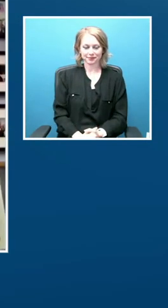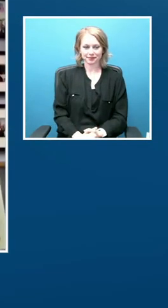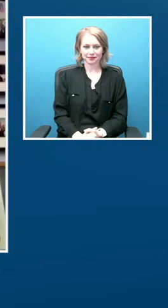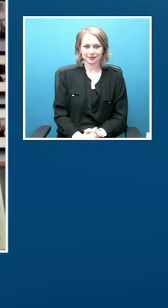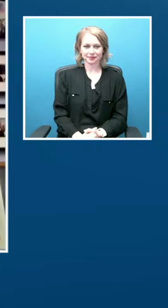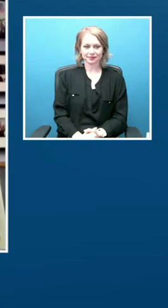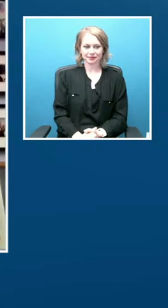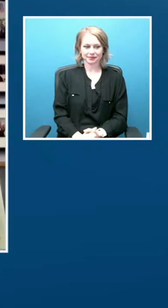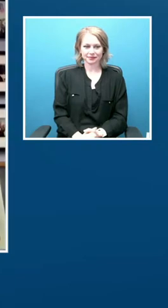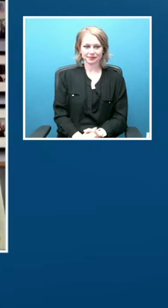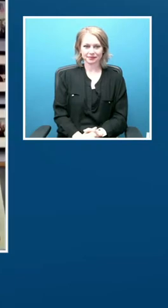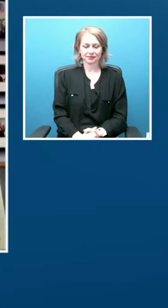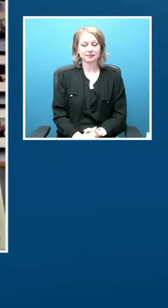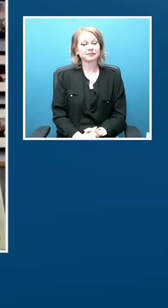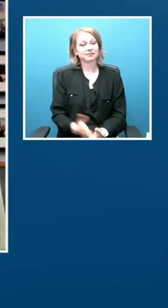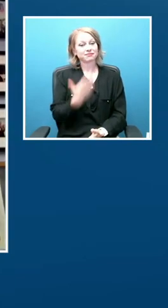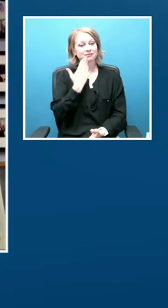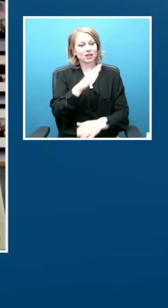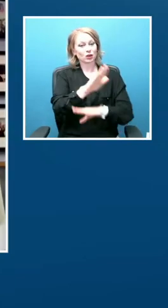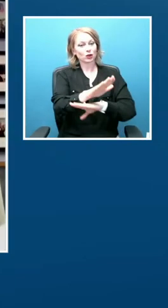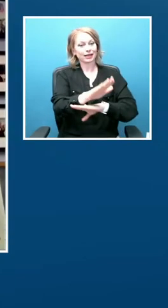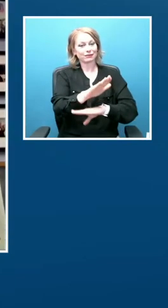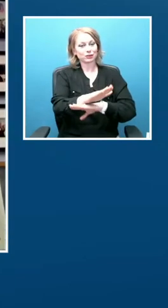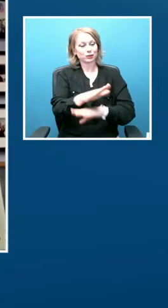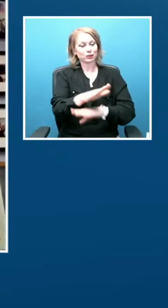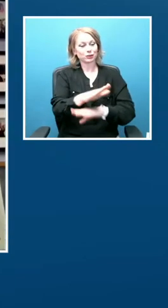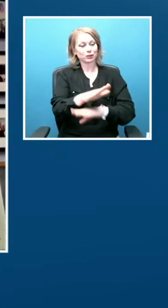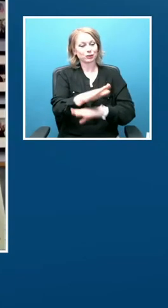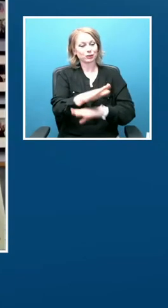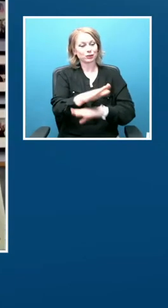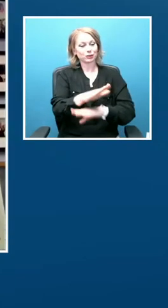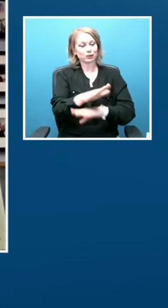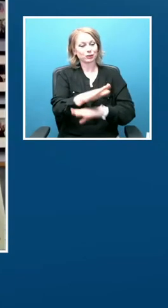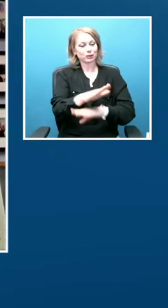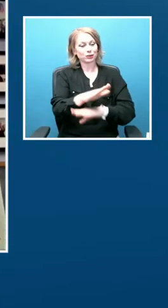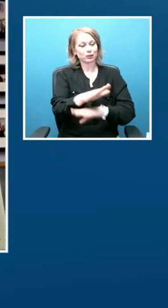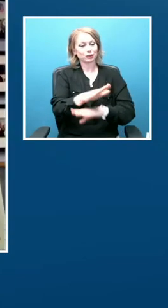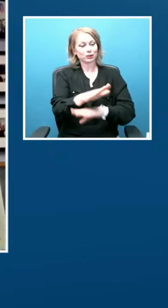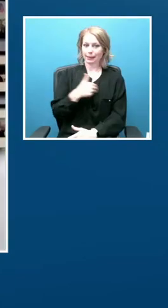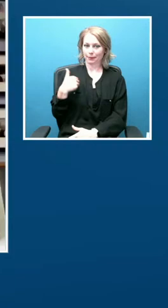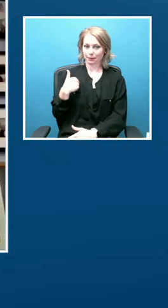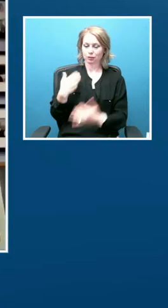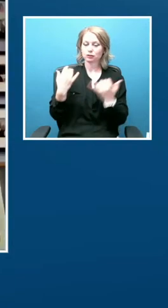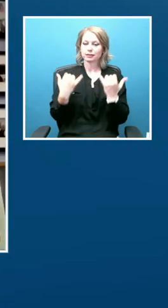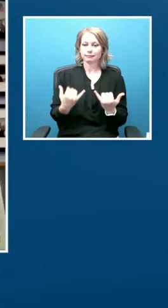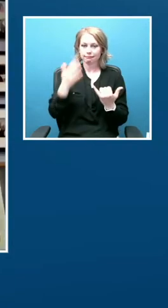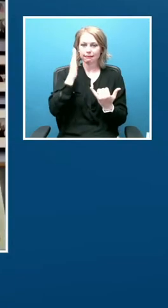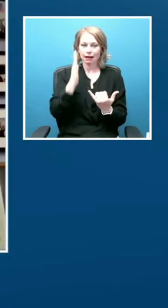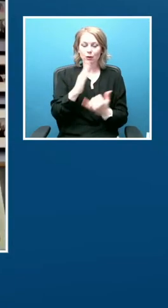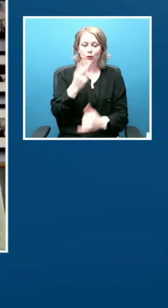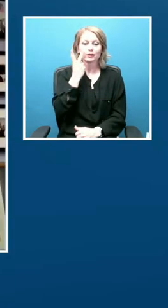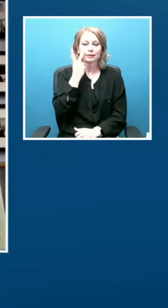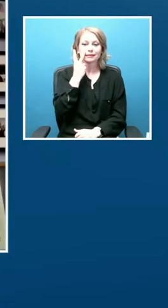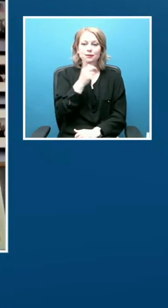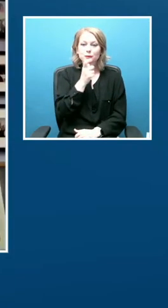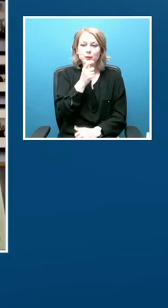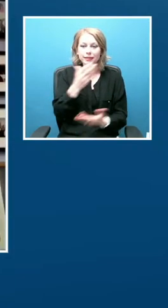Good afternoon, Chairman, and good afternoon to all the committee members. I will now begin and call the roll. Chair